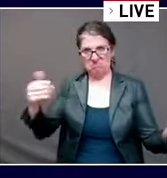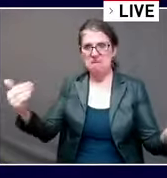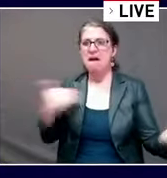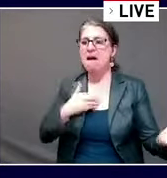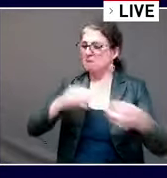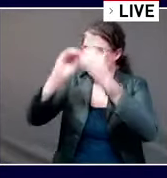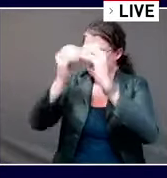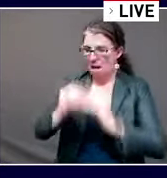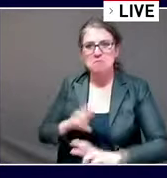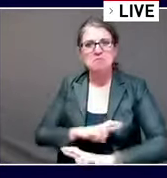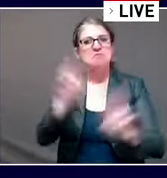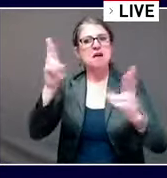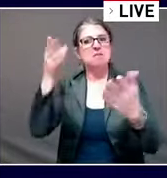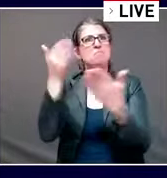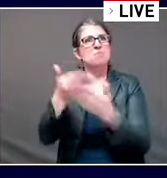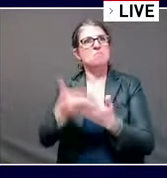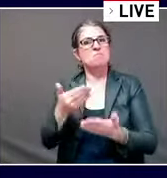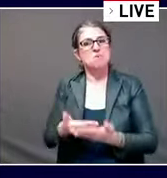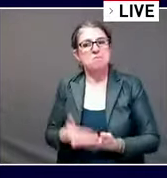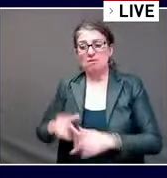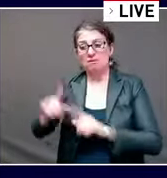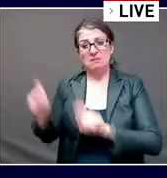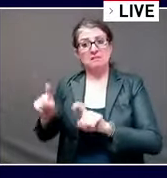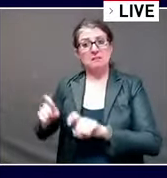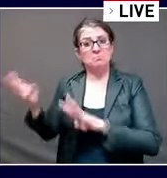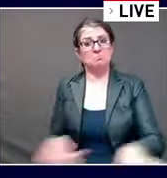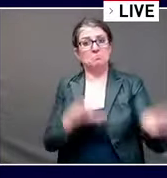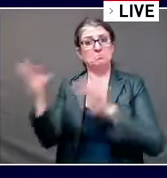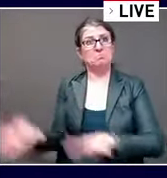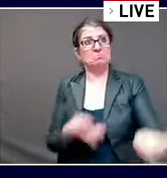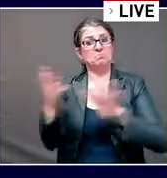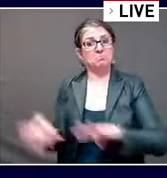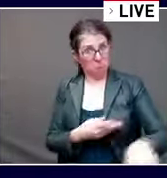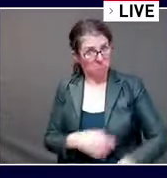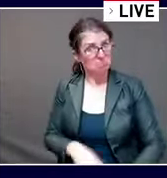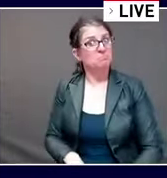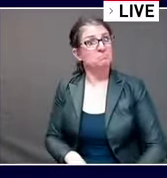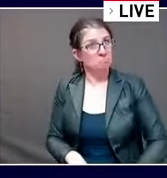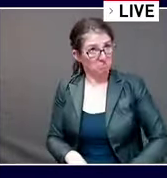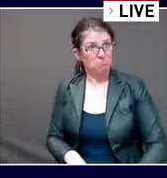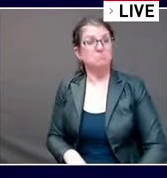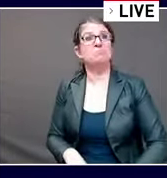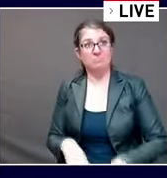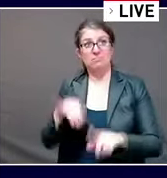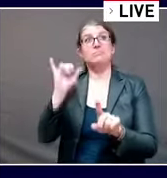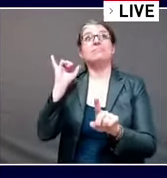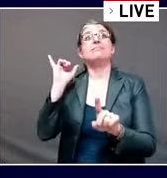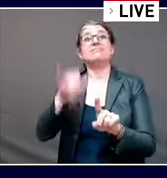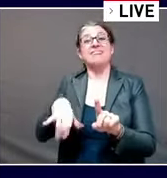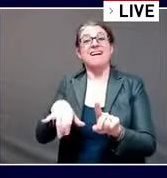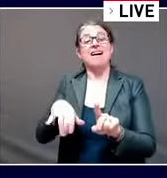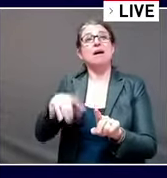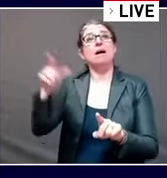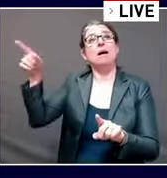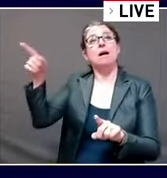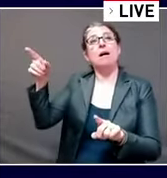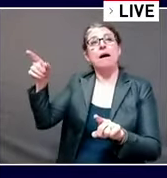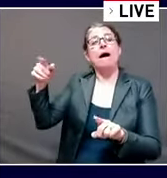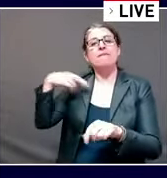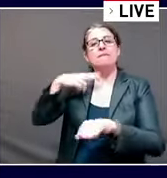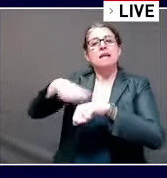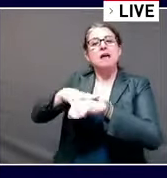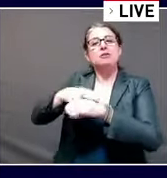This announcement was made after an independent NIH-appointed group of scientists reviewed the data from the